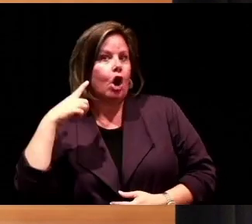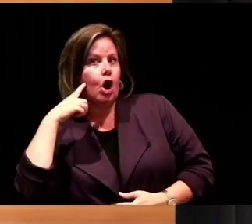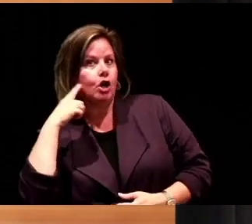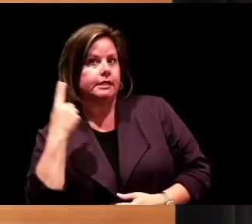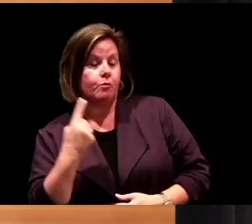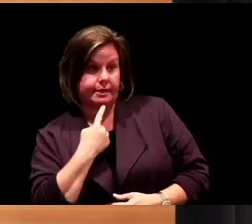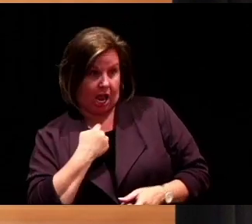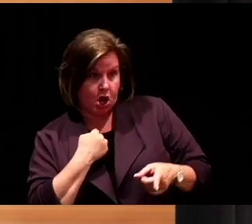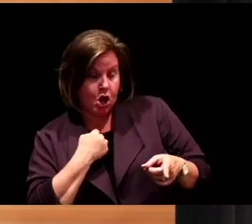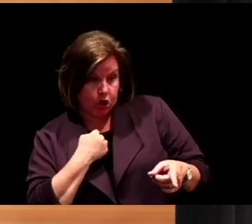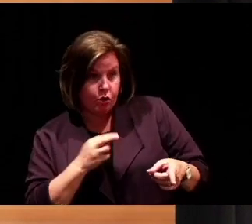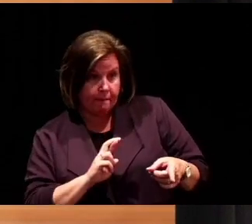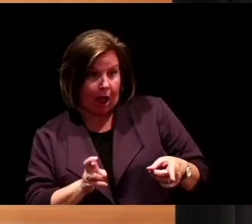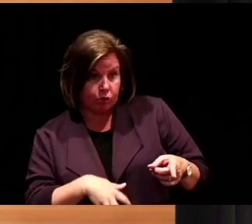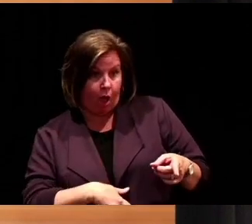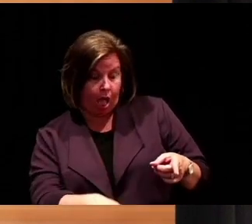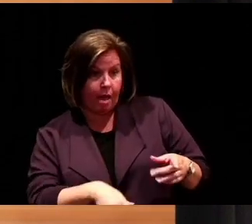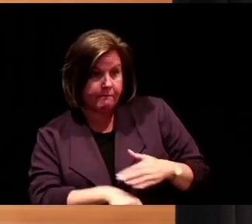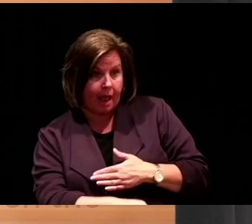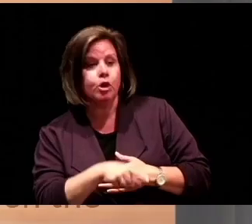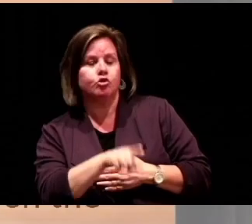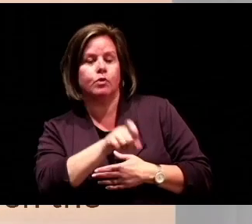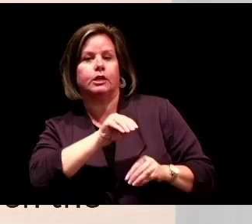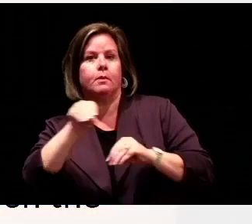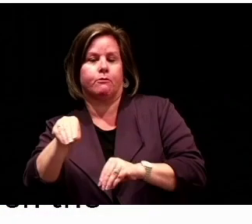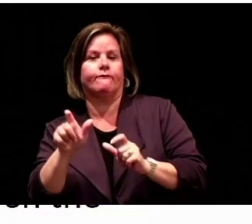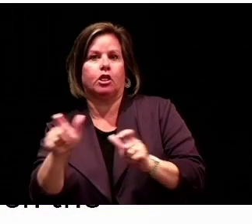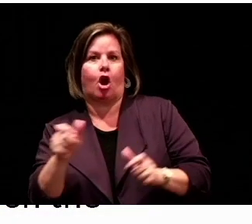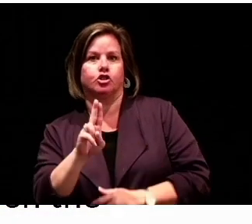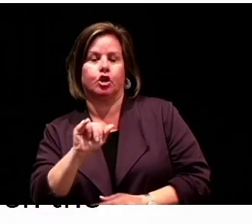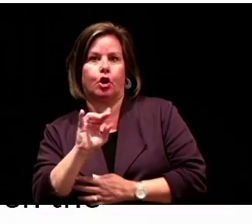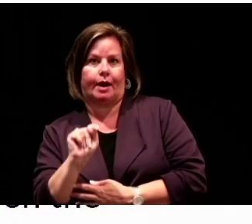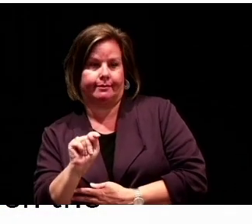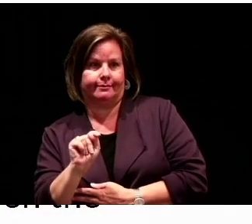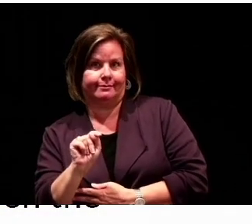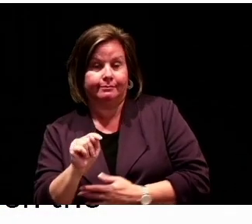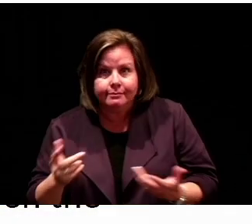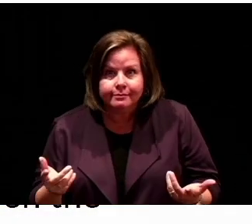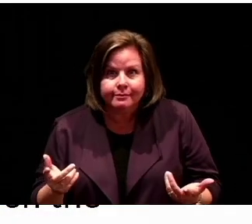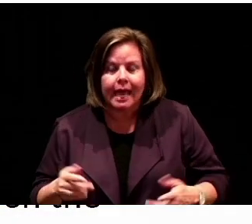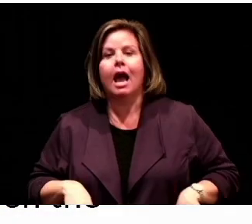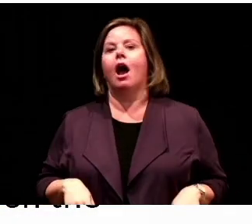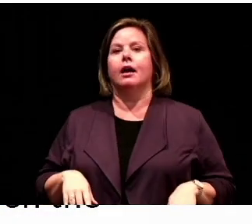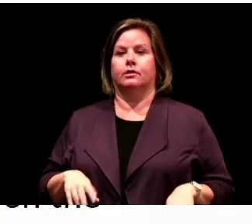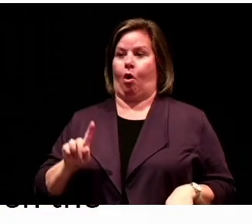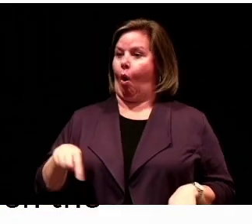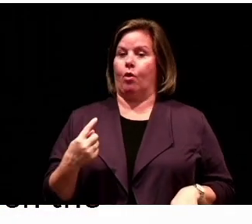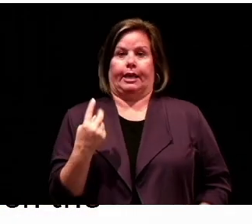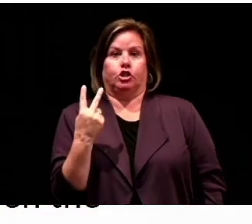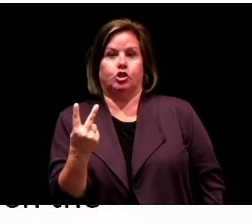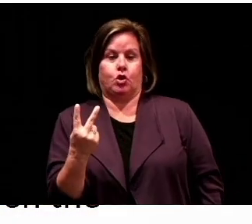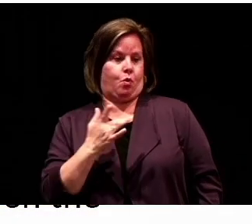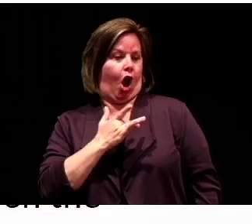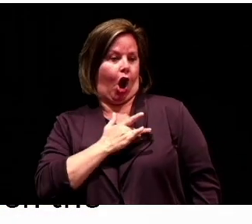but I will let you know that I'm going to focus in my presentation more on that first element when we're talking about the claimant presenting evidence that a